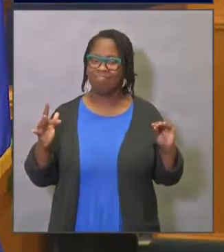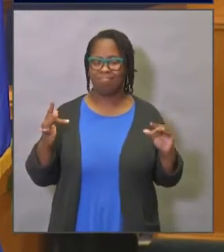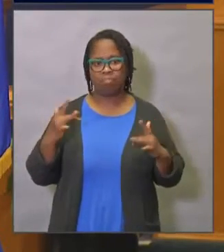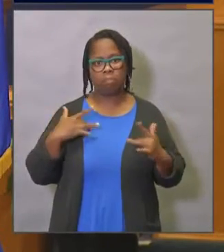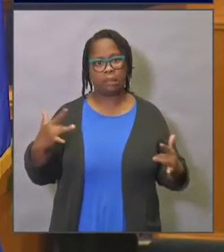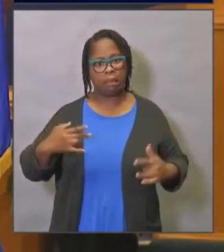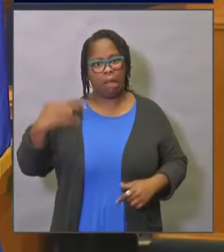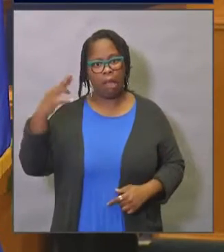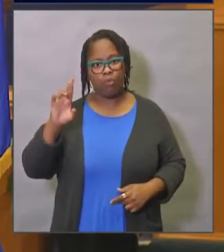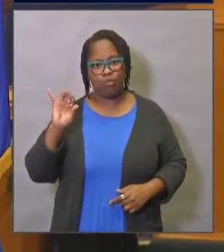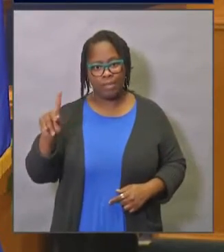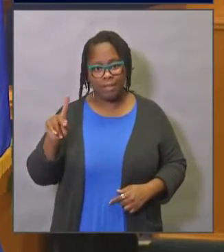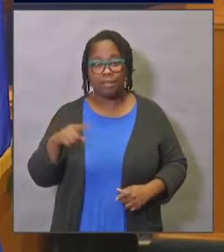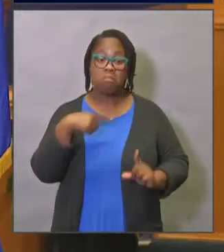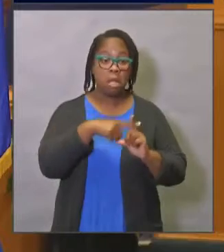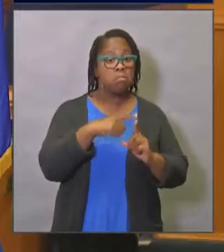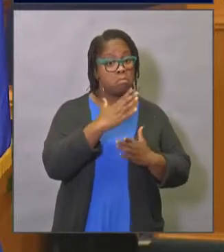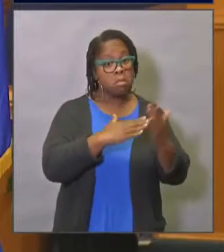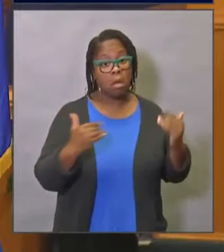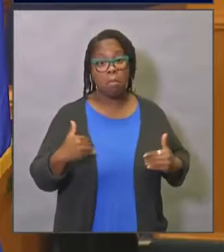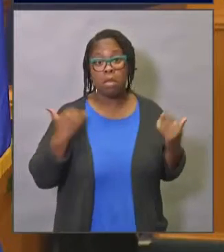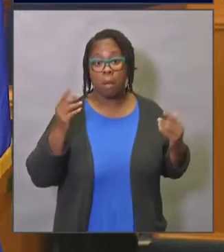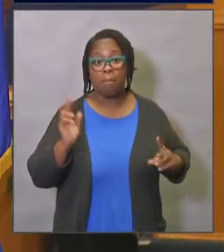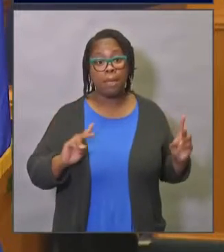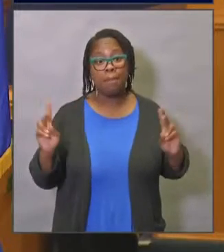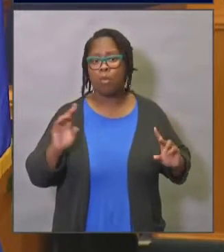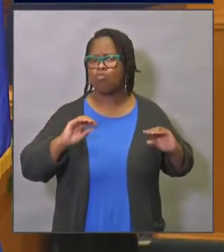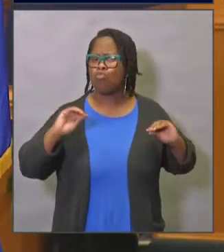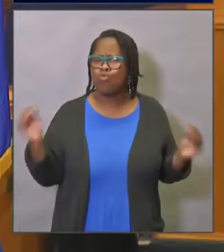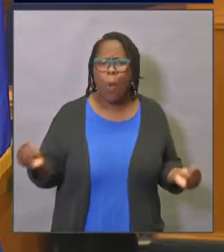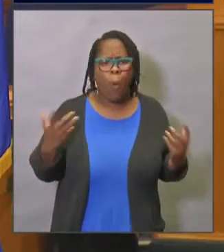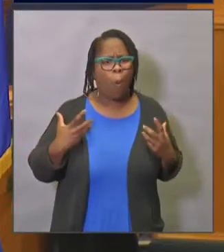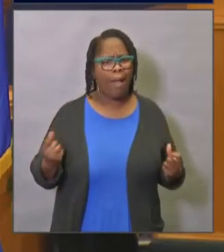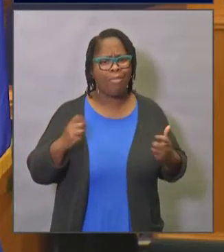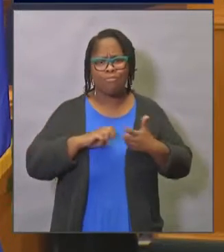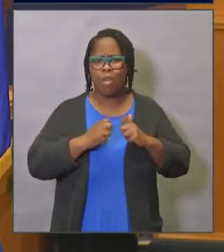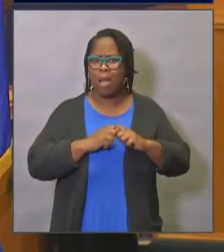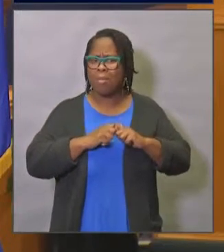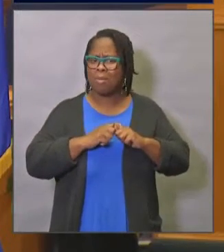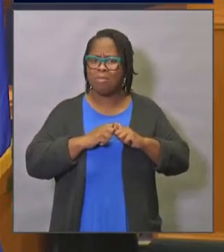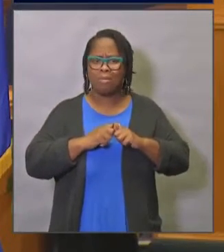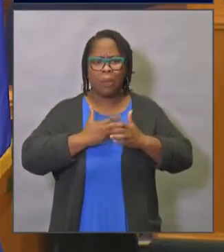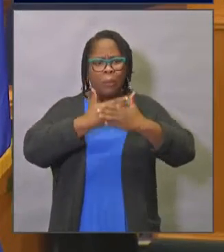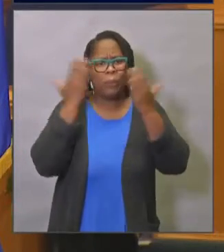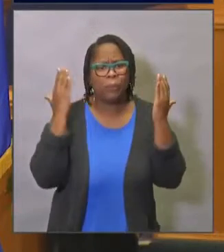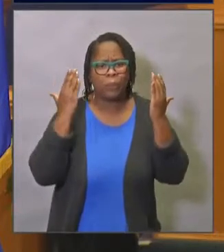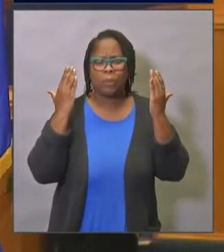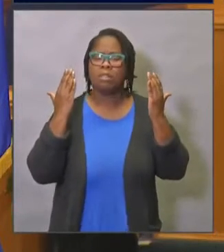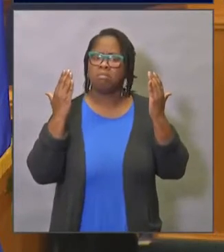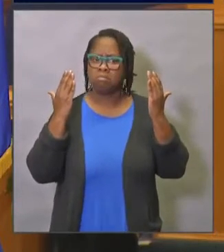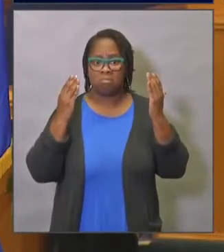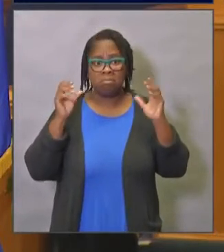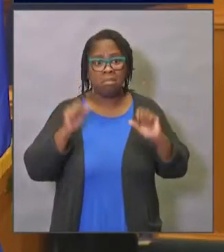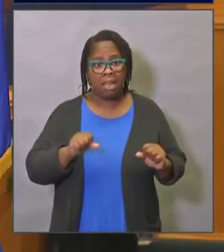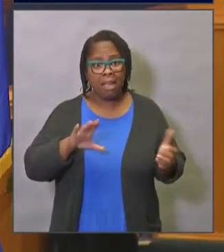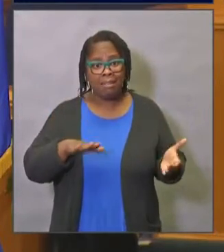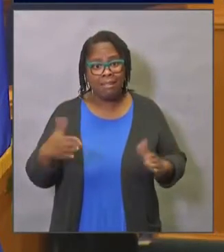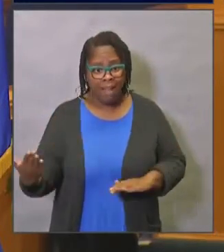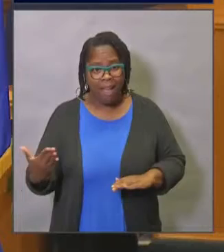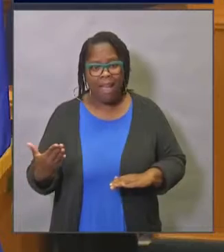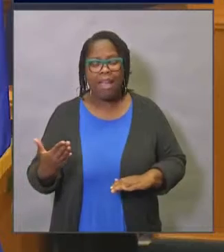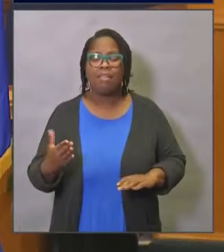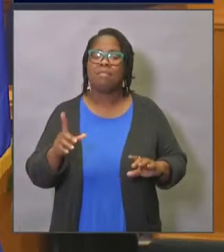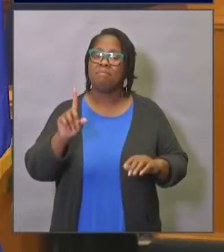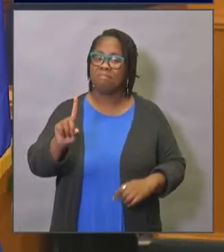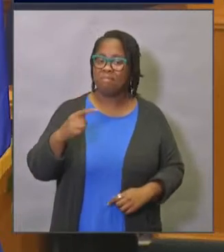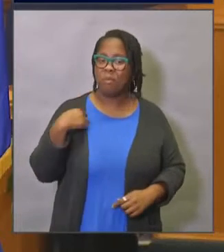dying. And we also have young people with no underlying health conditions as well that pass away. But we are